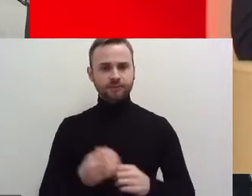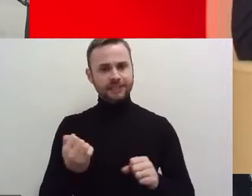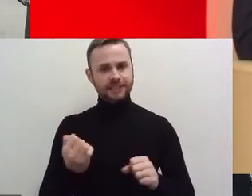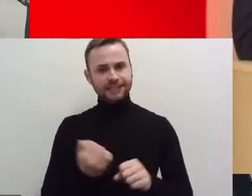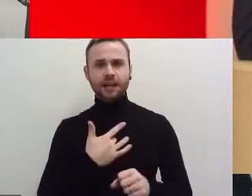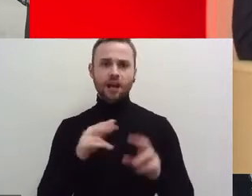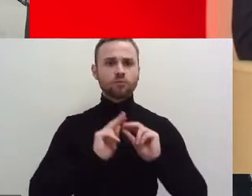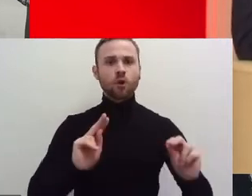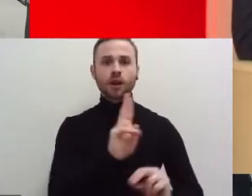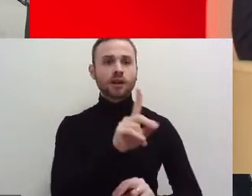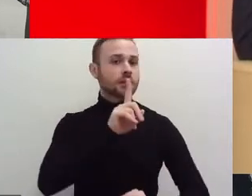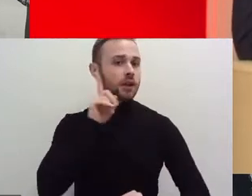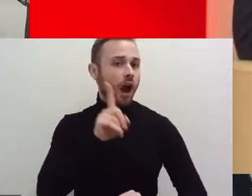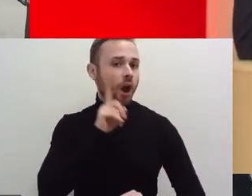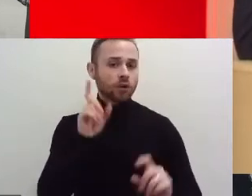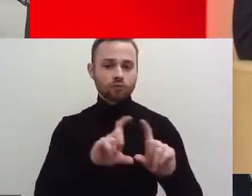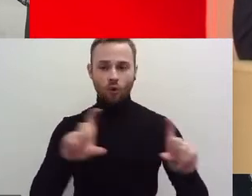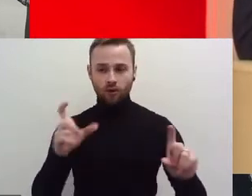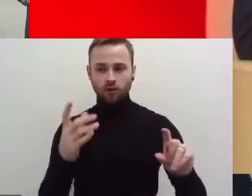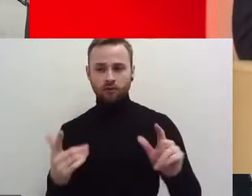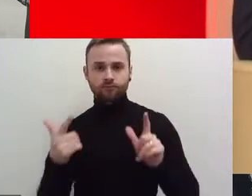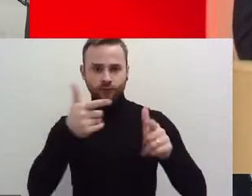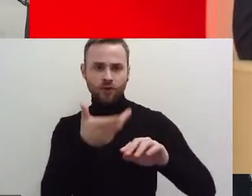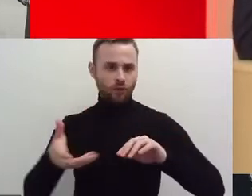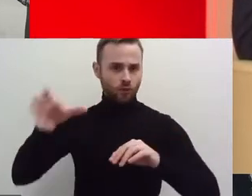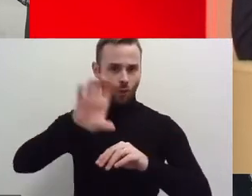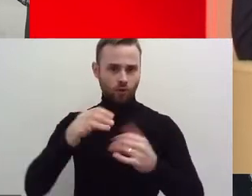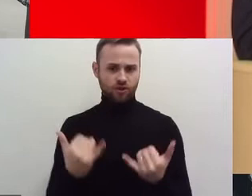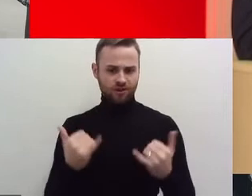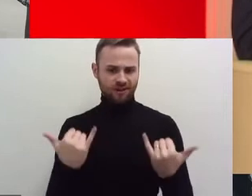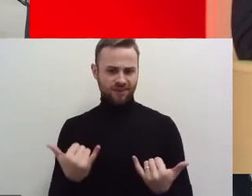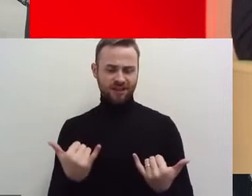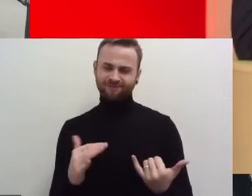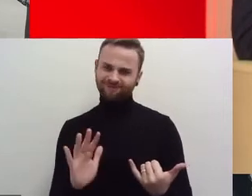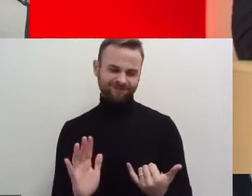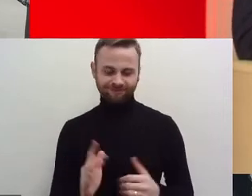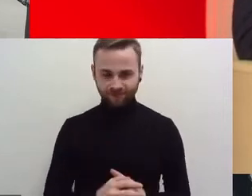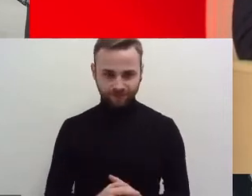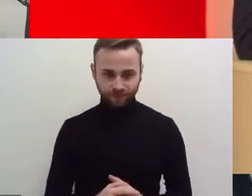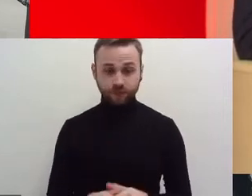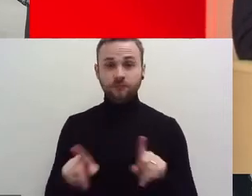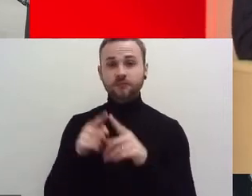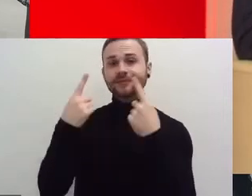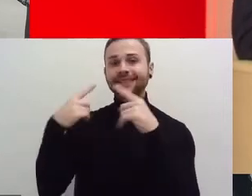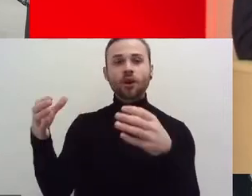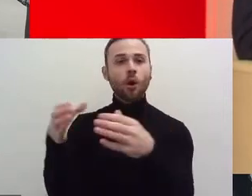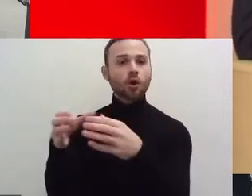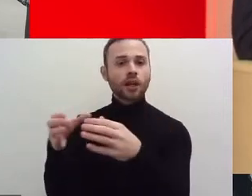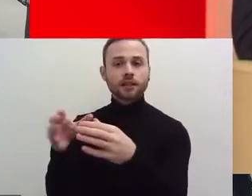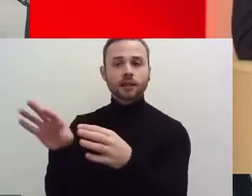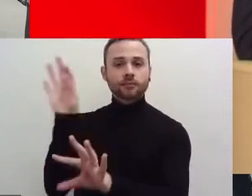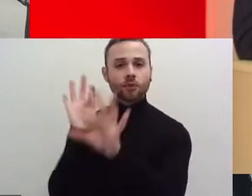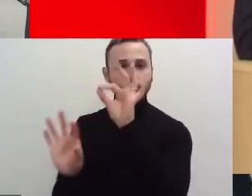from youth organizations that have other stuff they are doing outside the school, they can motivate students